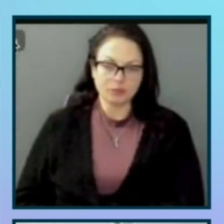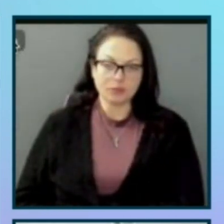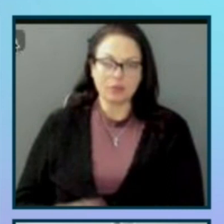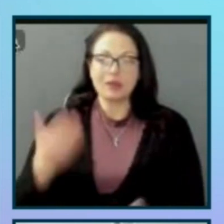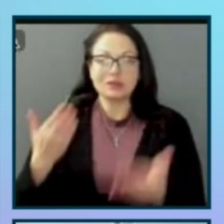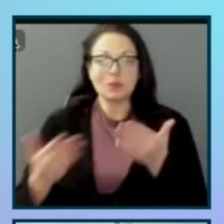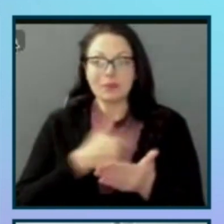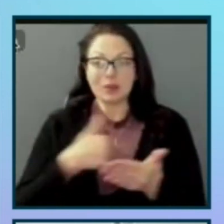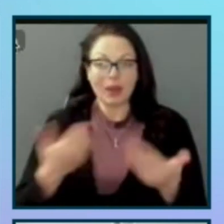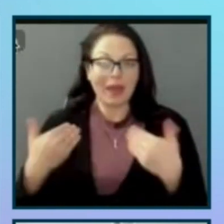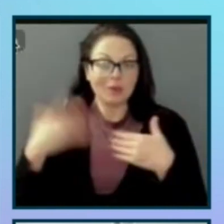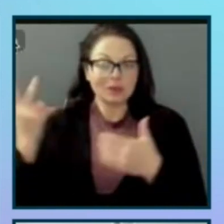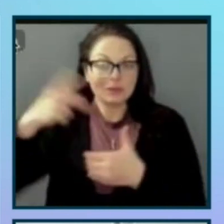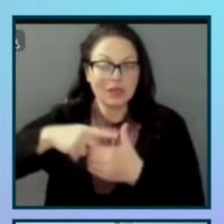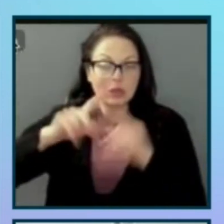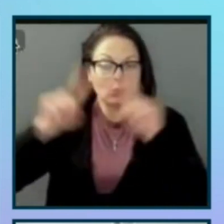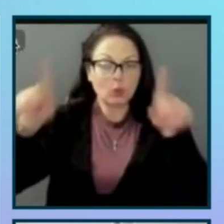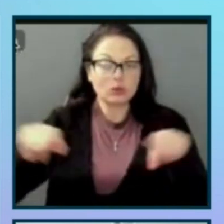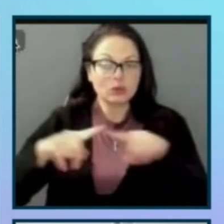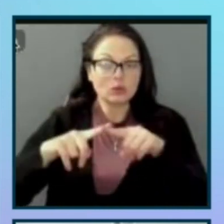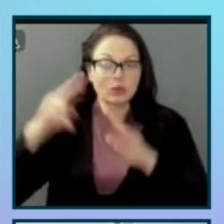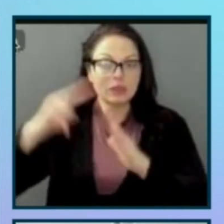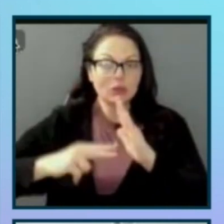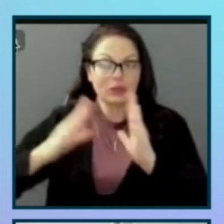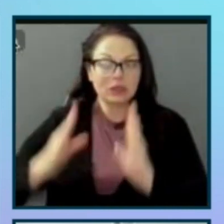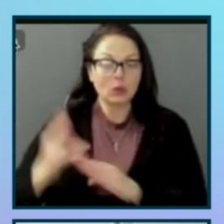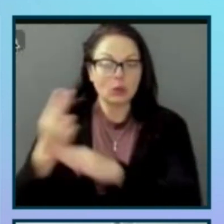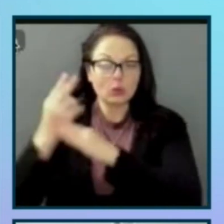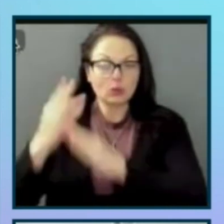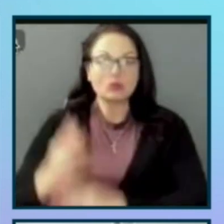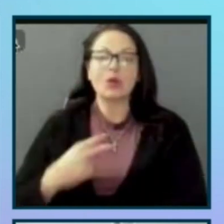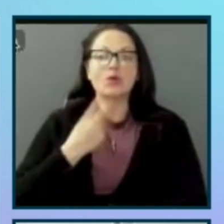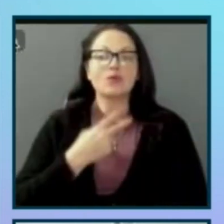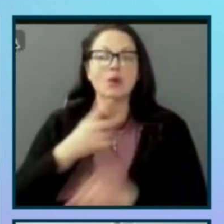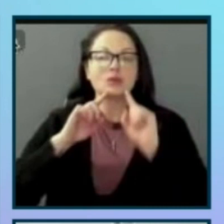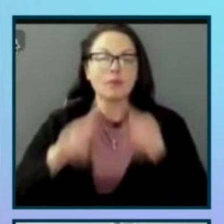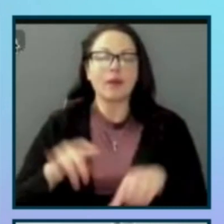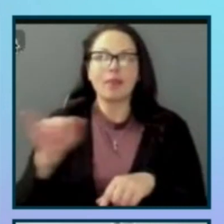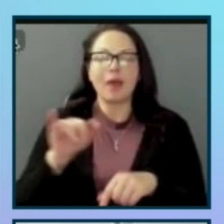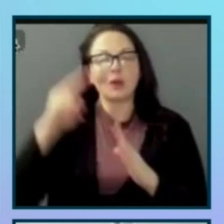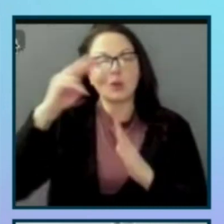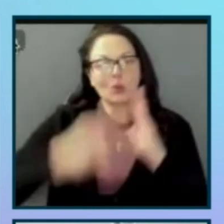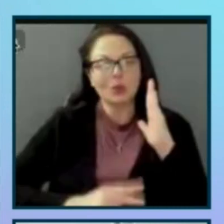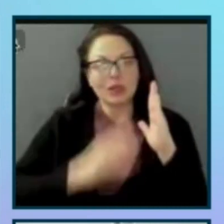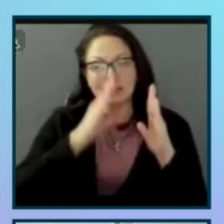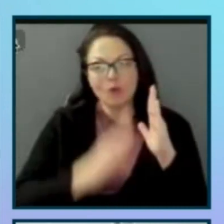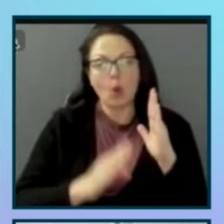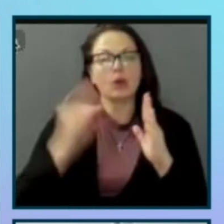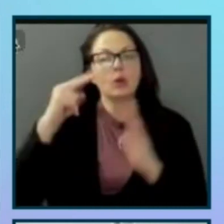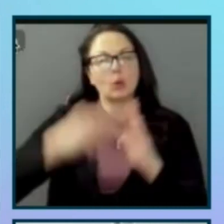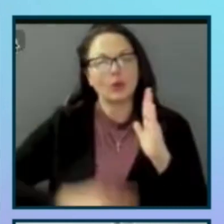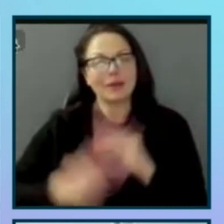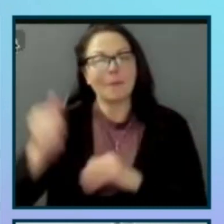reader users voice their commands. So we could ask them to say like, read forward, read backward, go to the next heading, go to